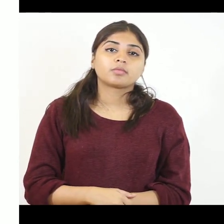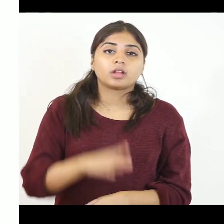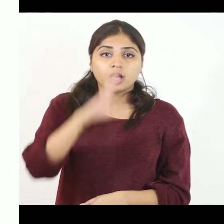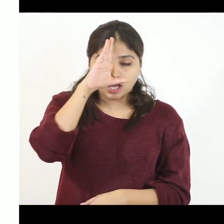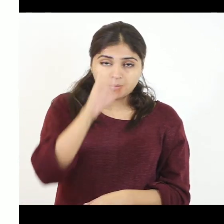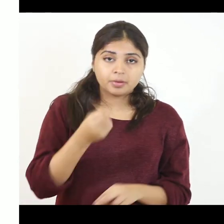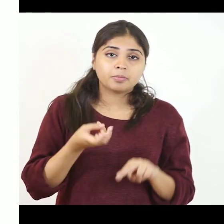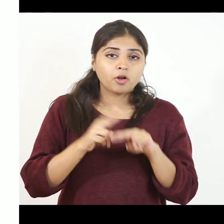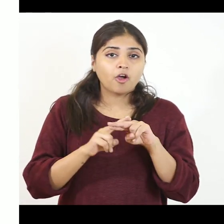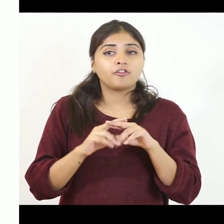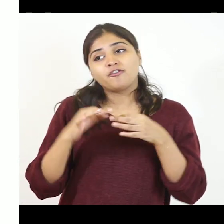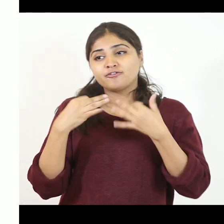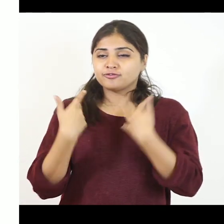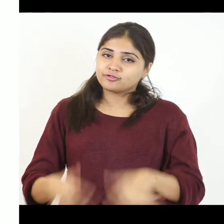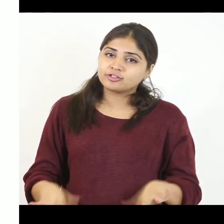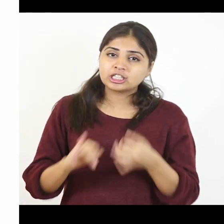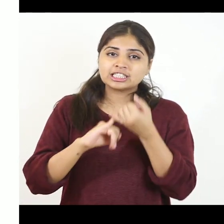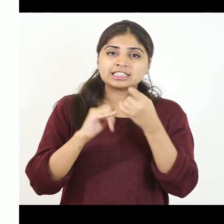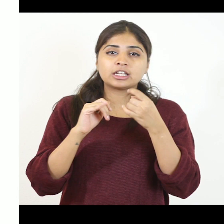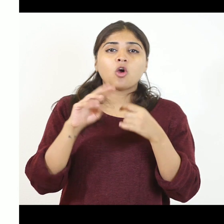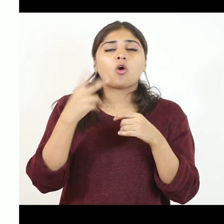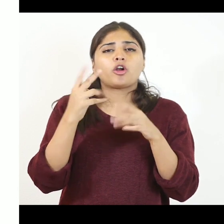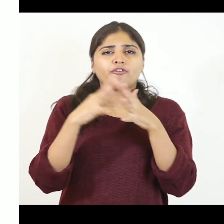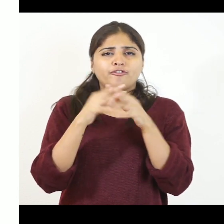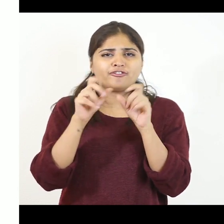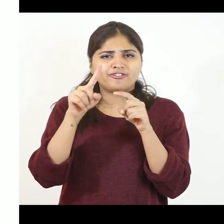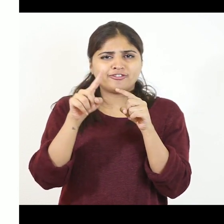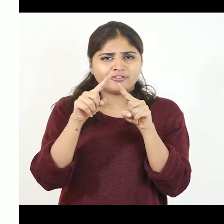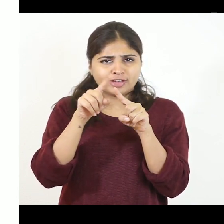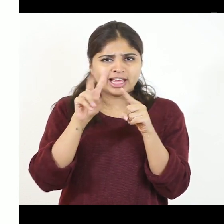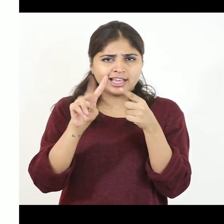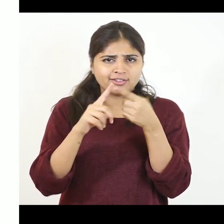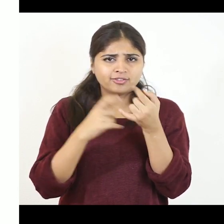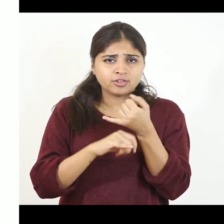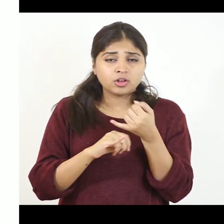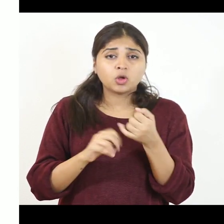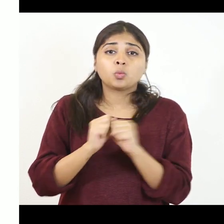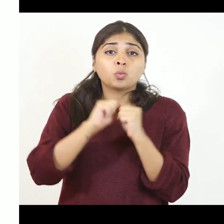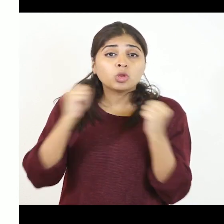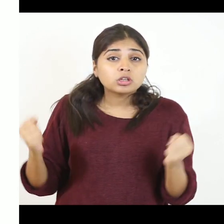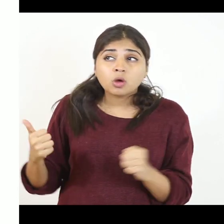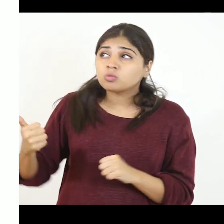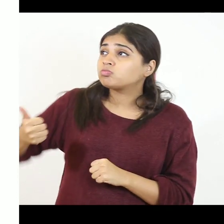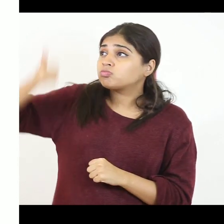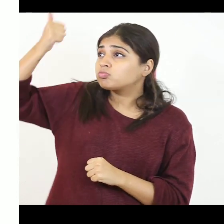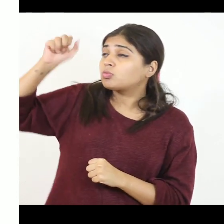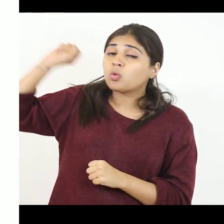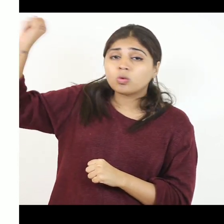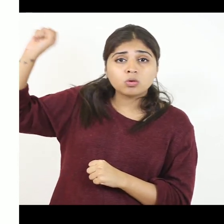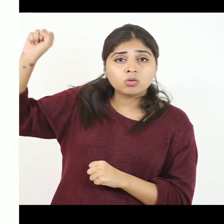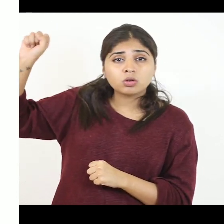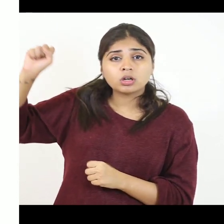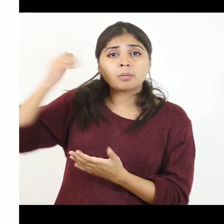and waivers without the approval of specific authority from your company.